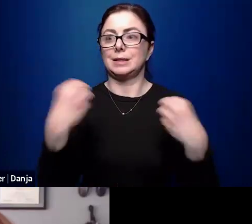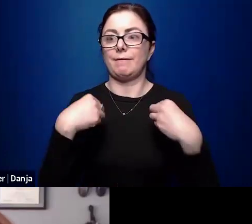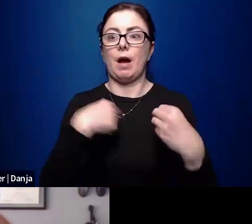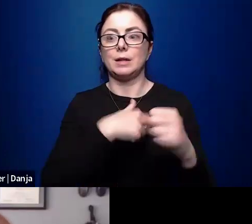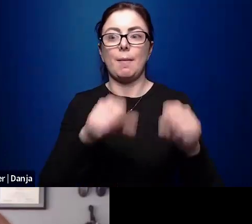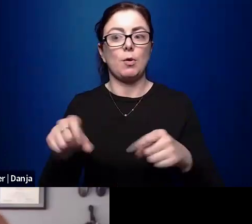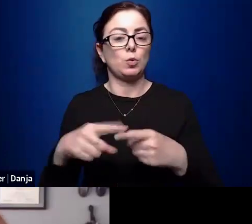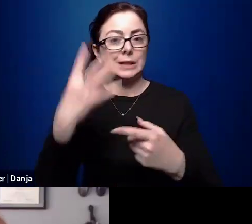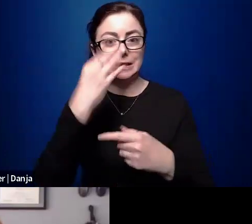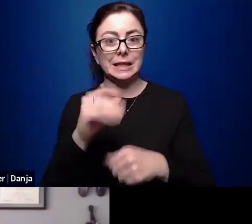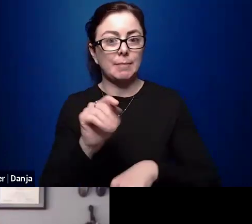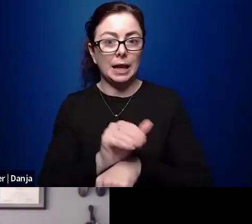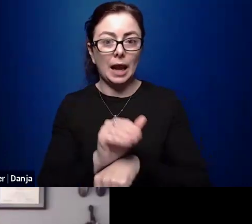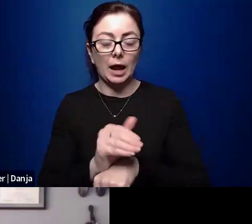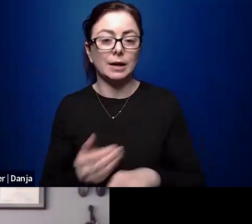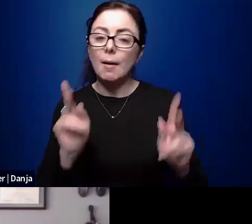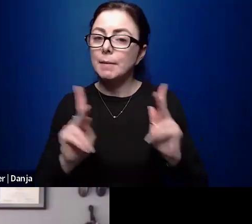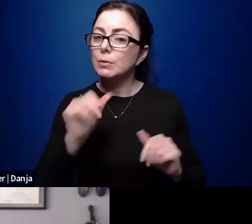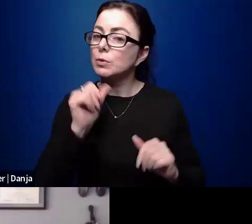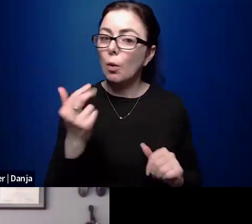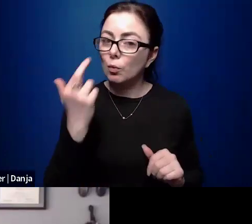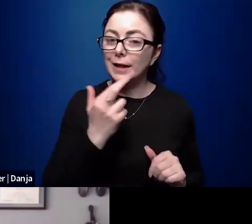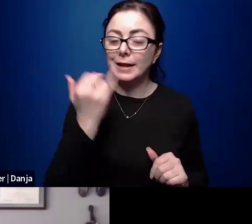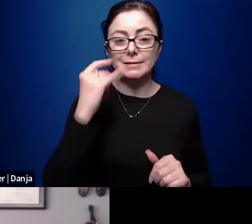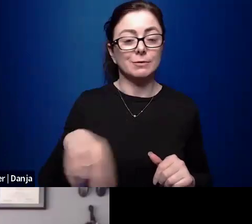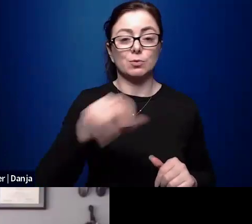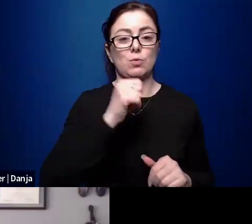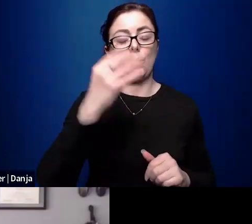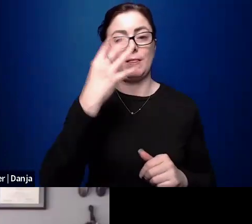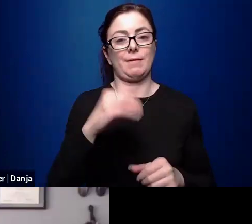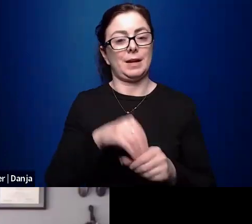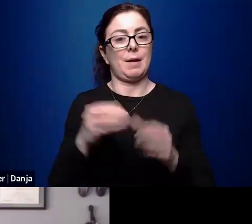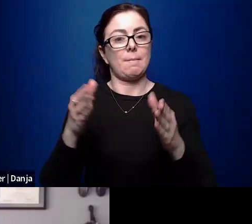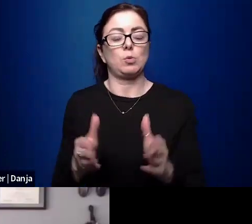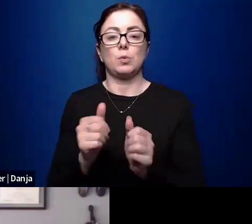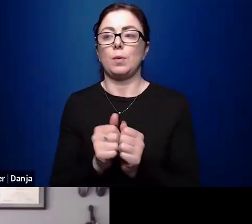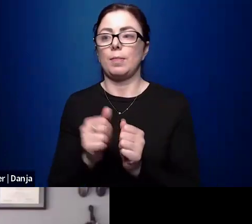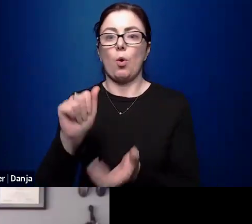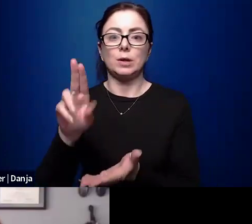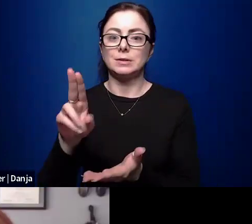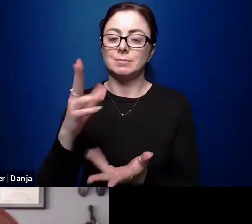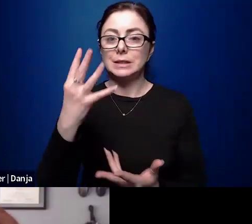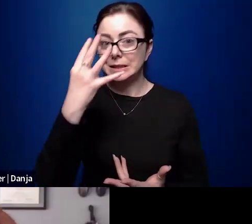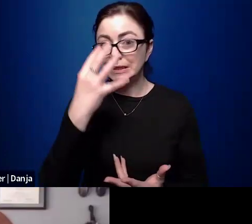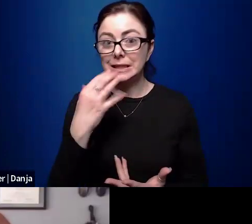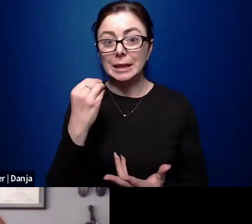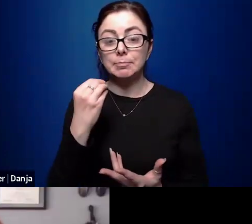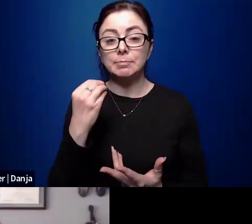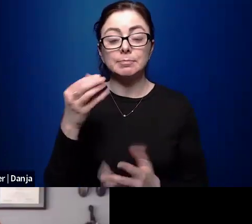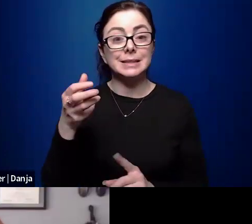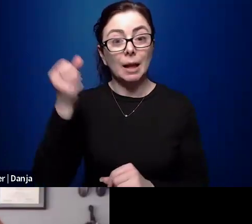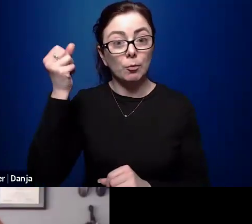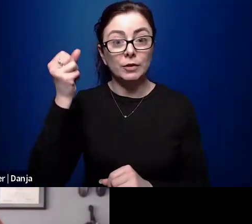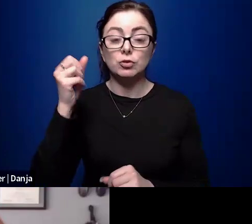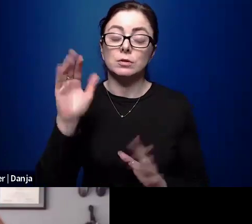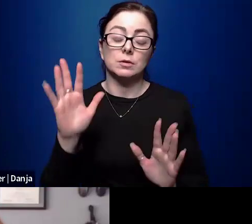don't realize if you don't live within an autism house, the sleep deprivation is incredible. Like at one point I couldn't